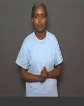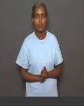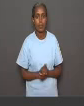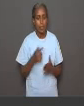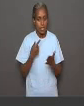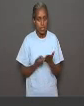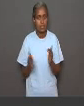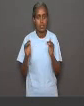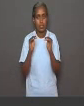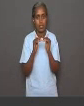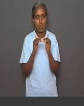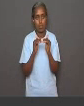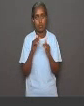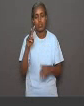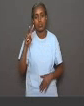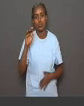This equals